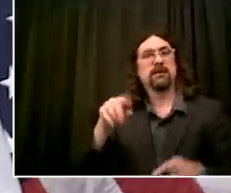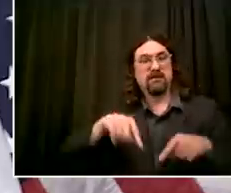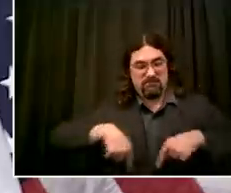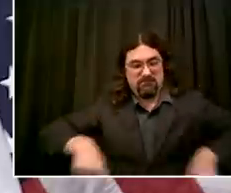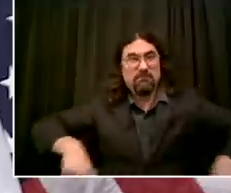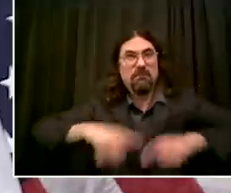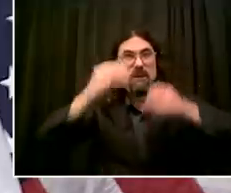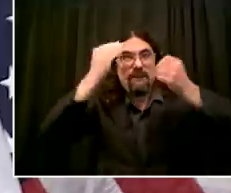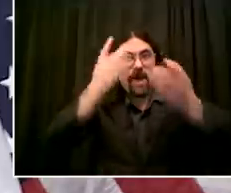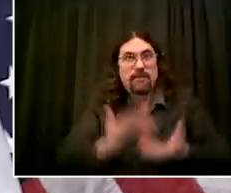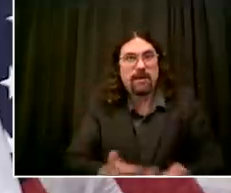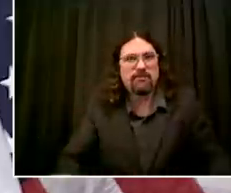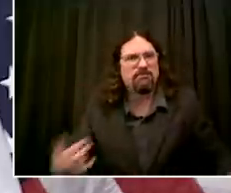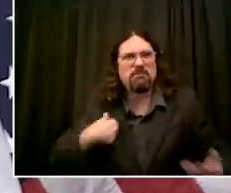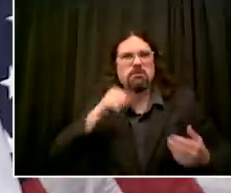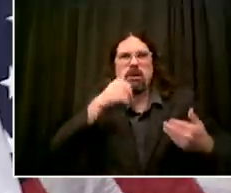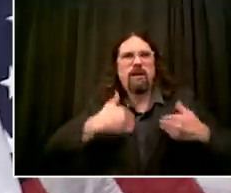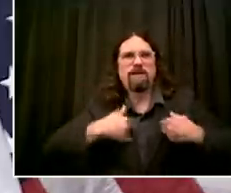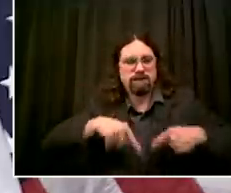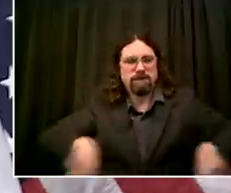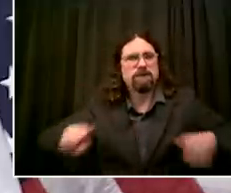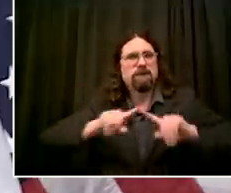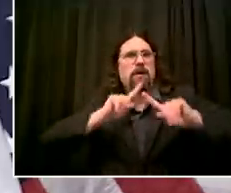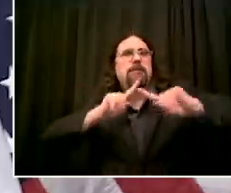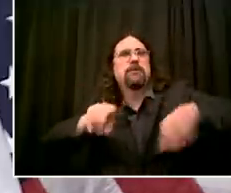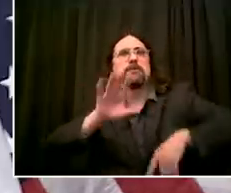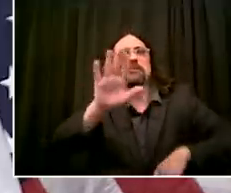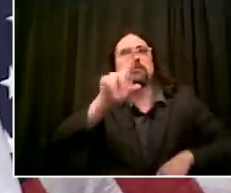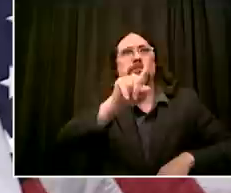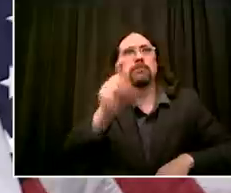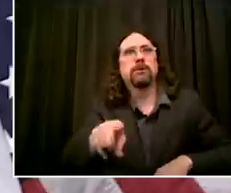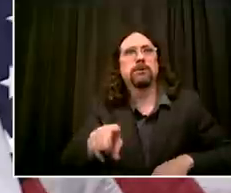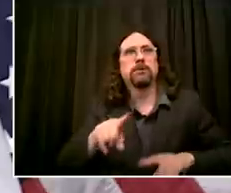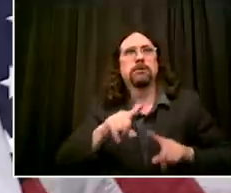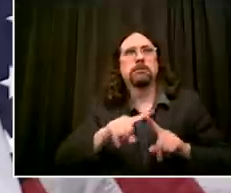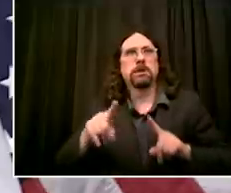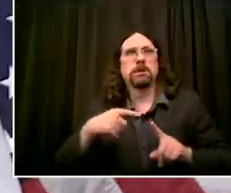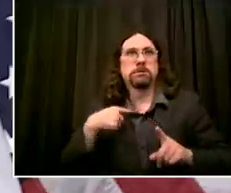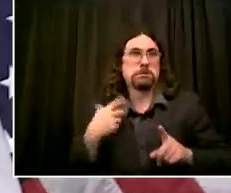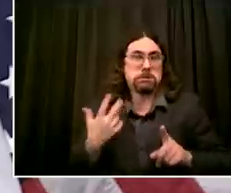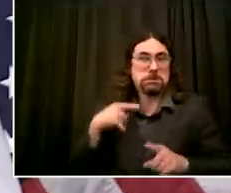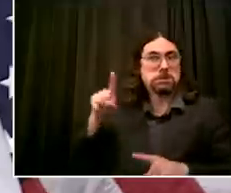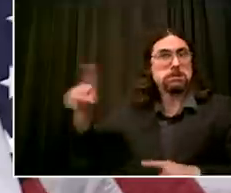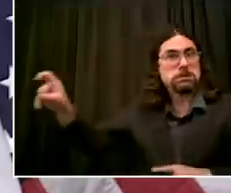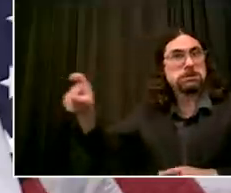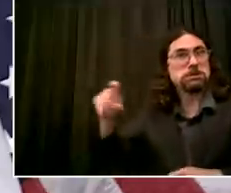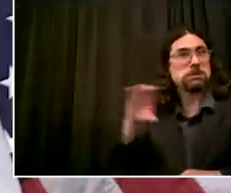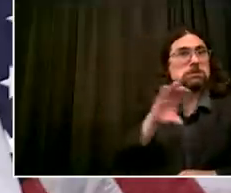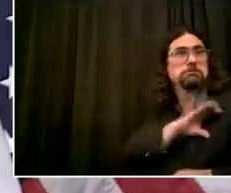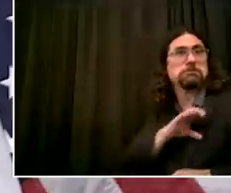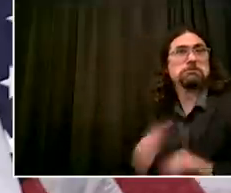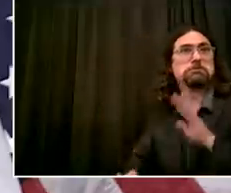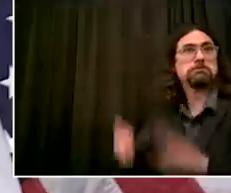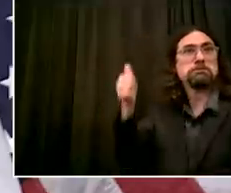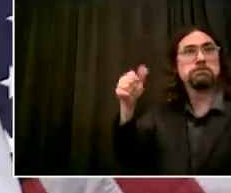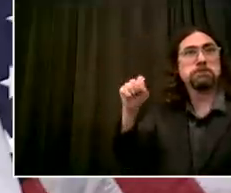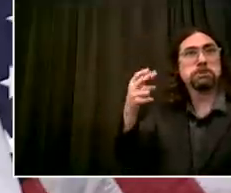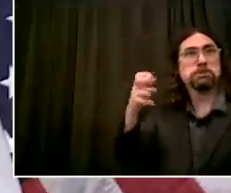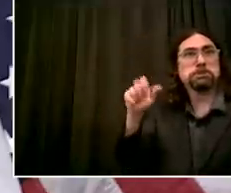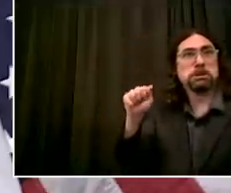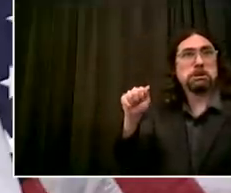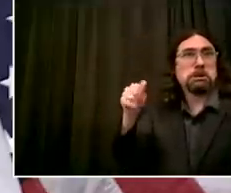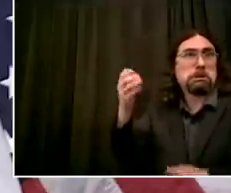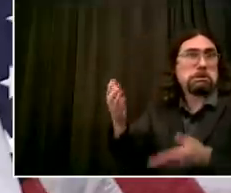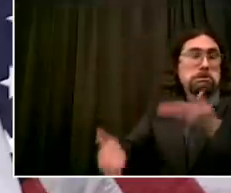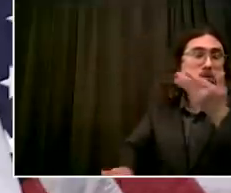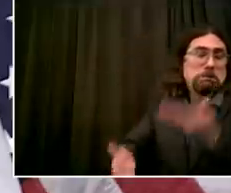I have eyes to see for 6.5 years how many consistent reforms we made. It may not matter, respectfully, to